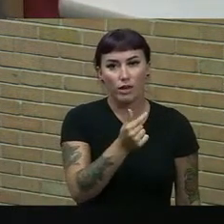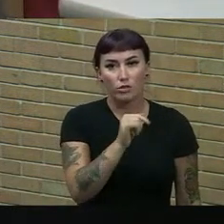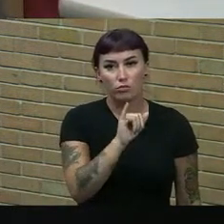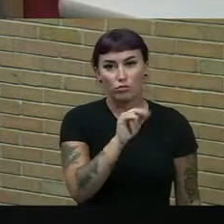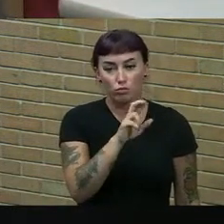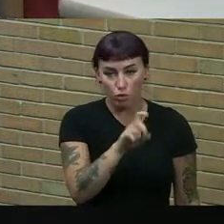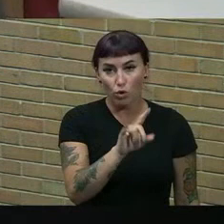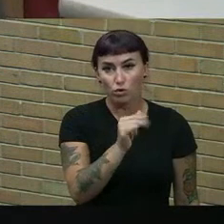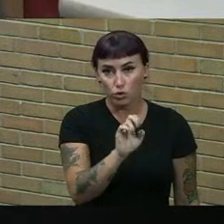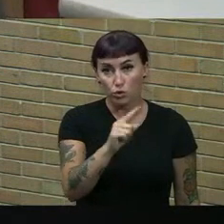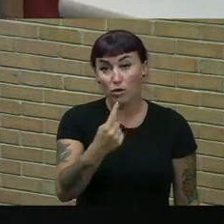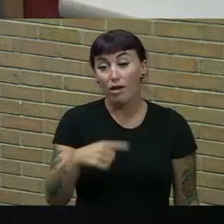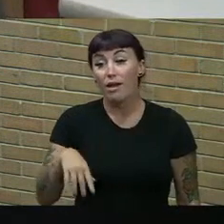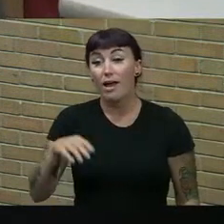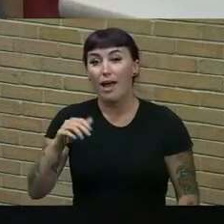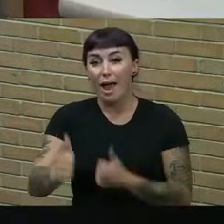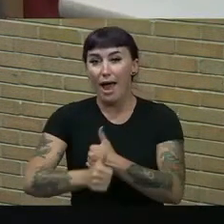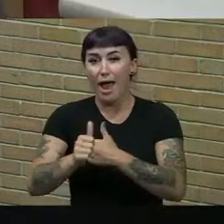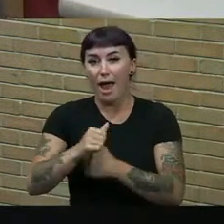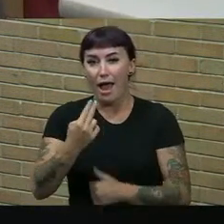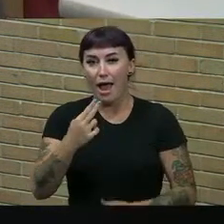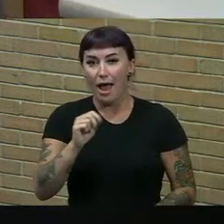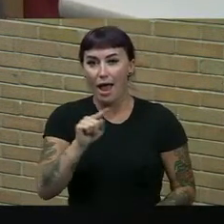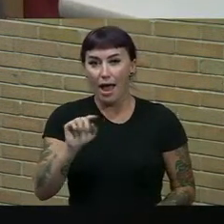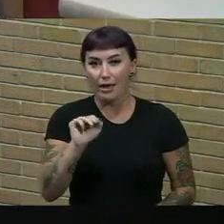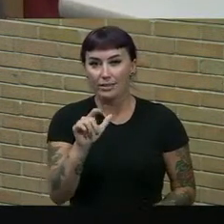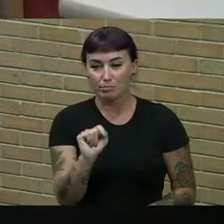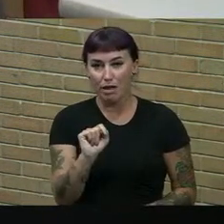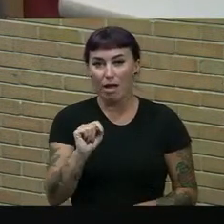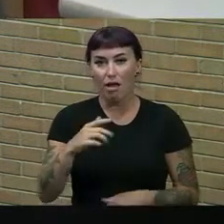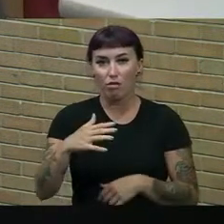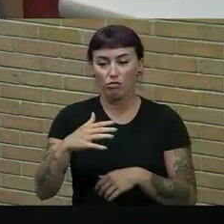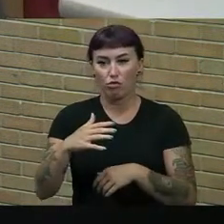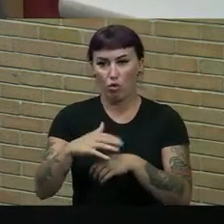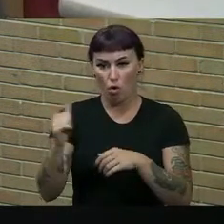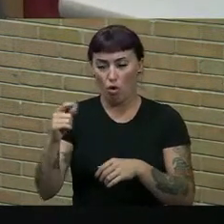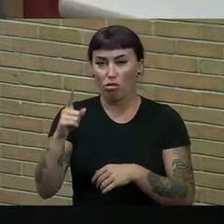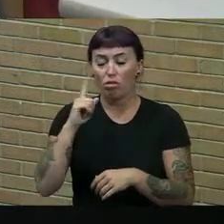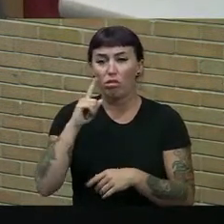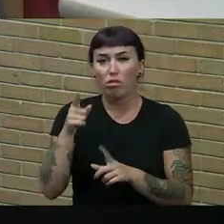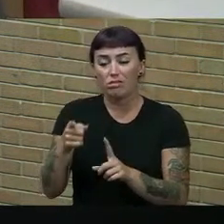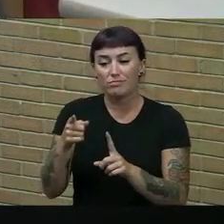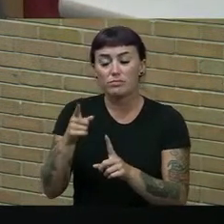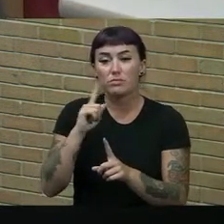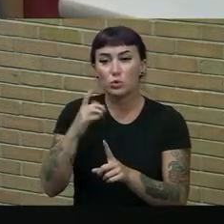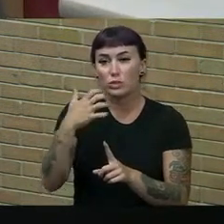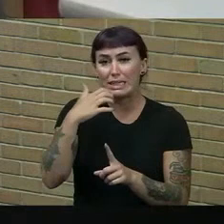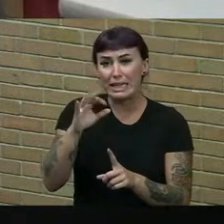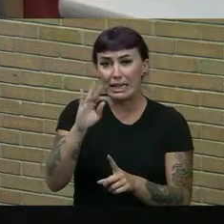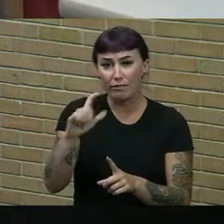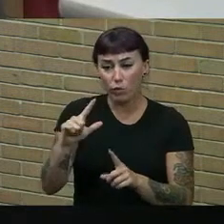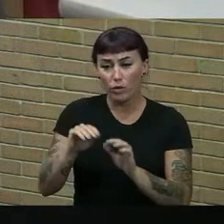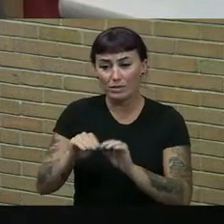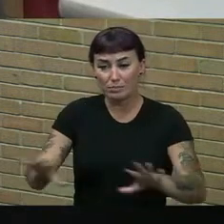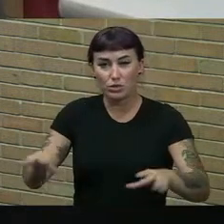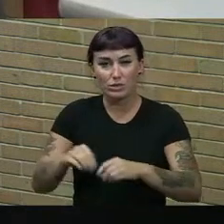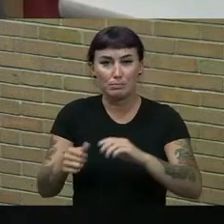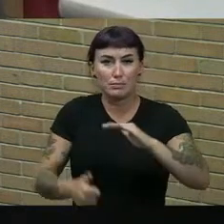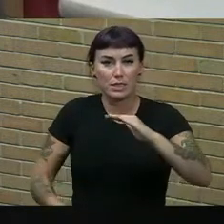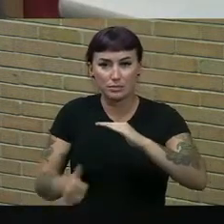hazmat call in Edgewood involving a spill of approximately 60 gallons of home heating fuel into a basement.